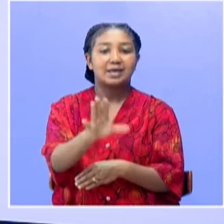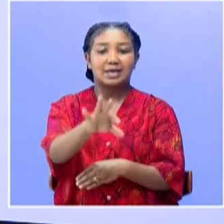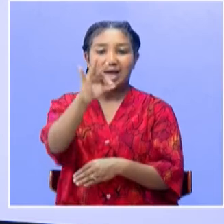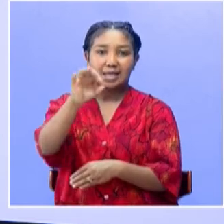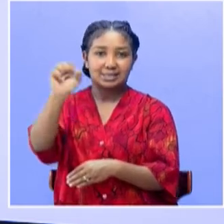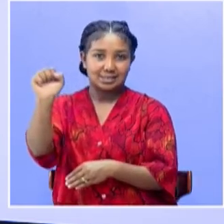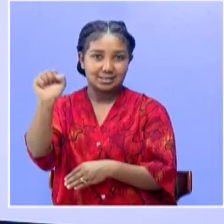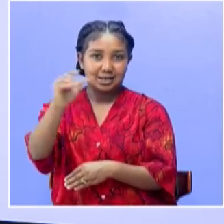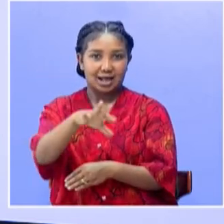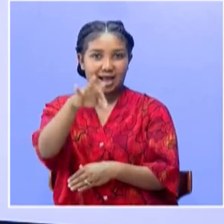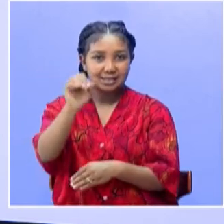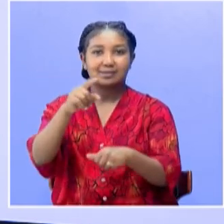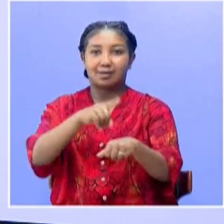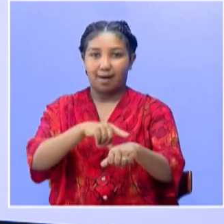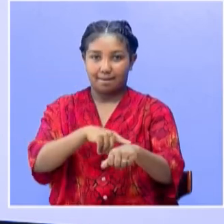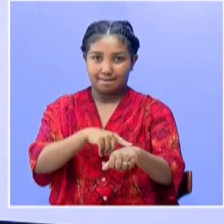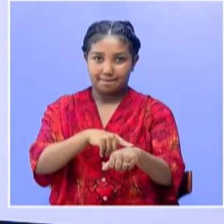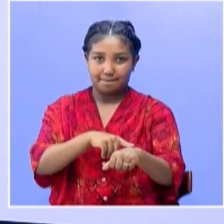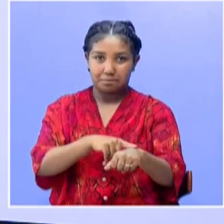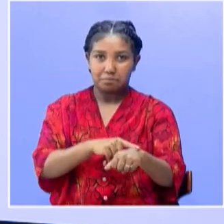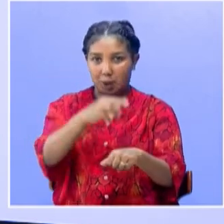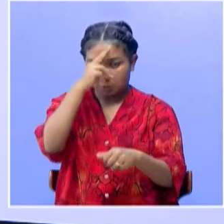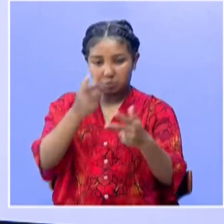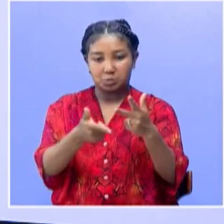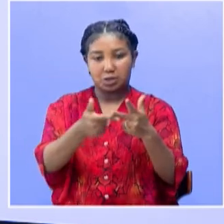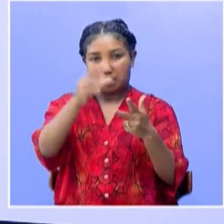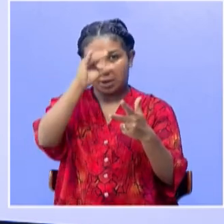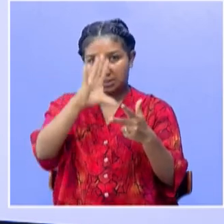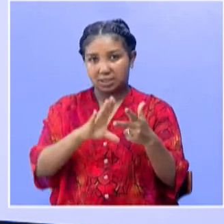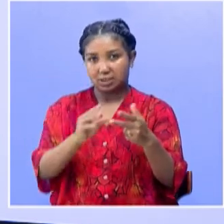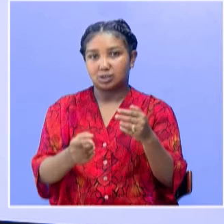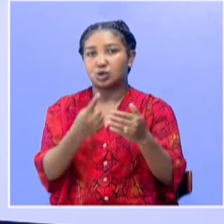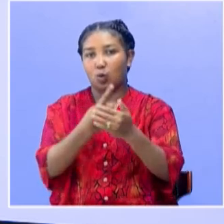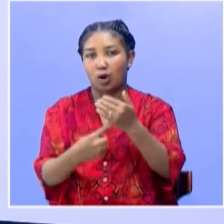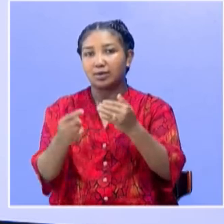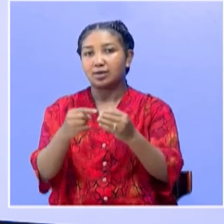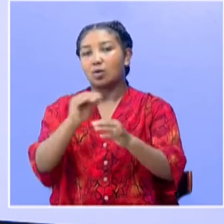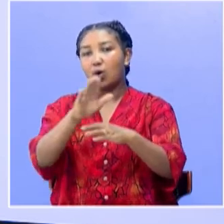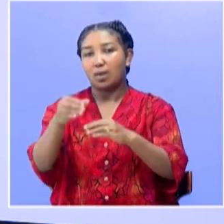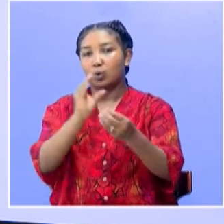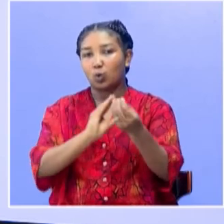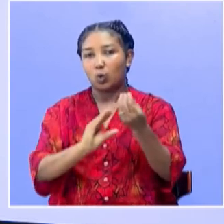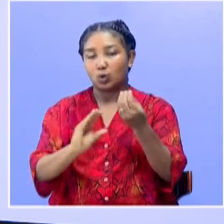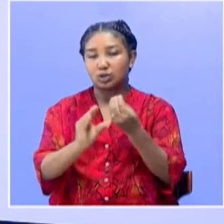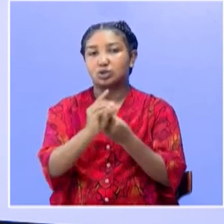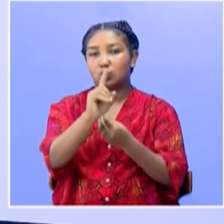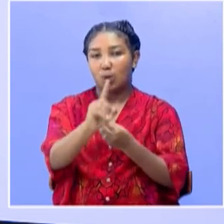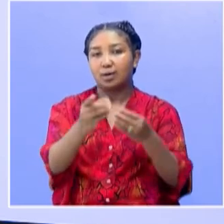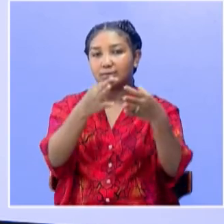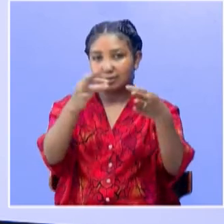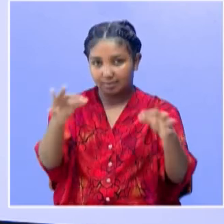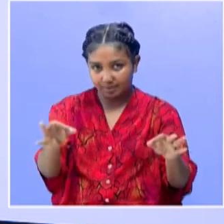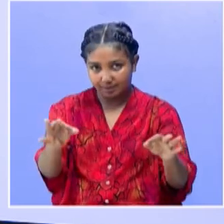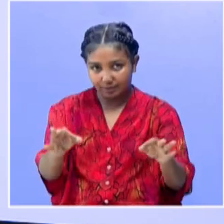gets time. Yes? This is all about the conditional sentence type 1 or possibility